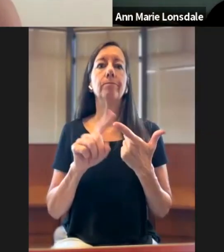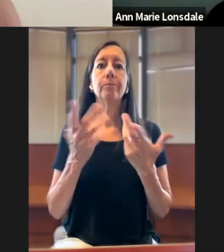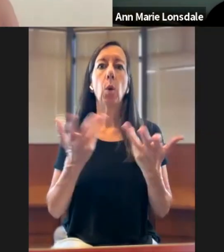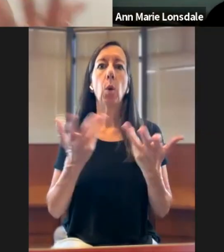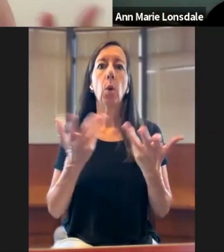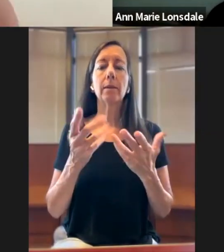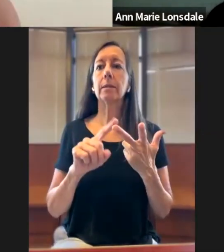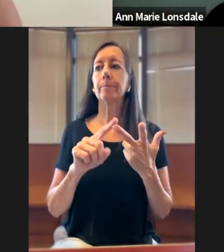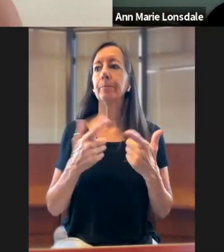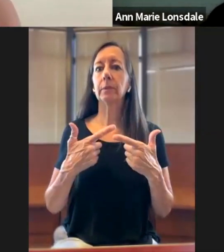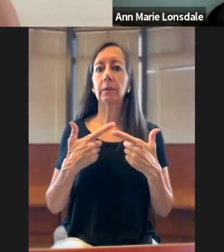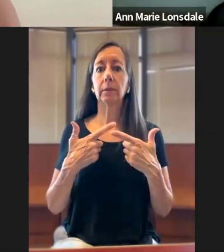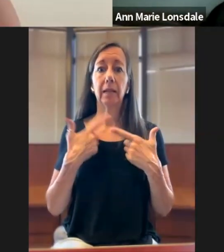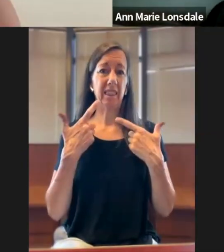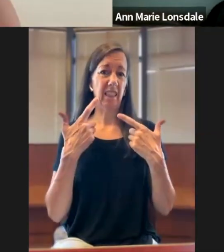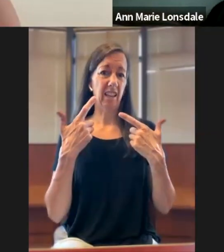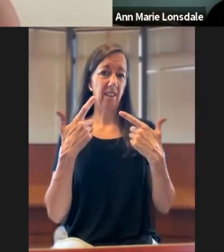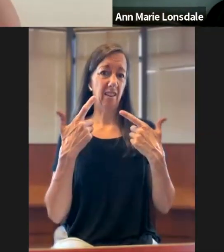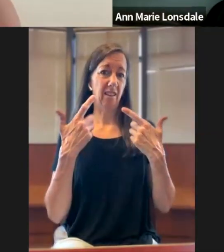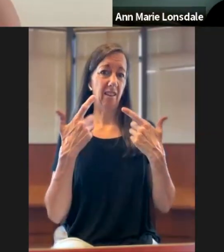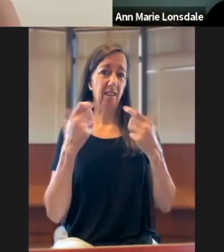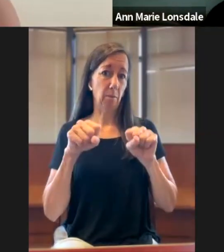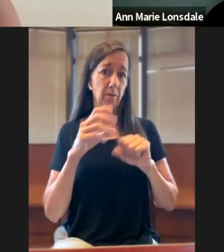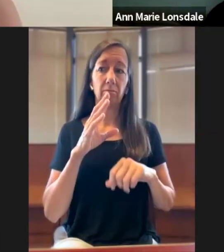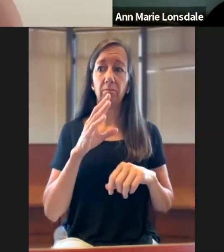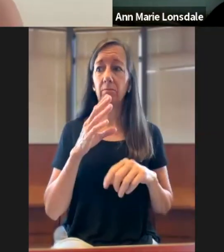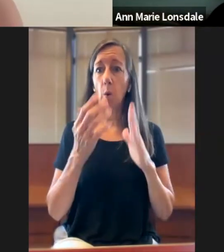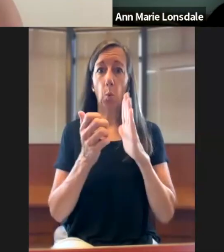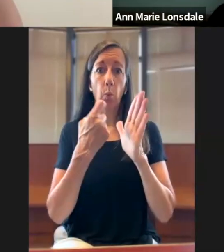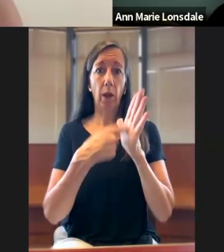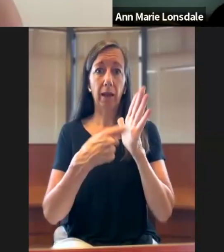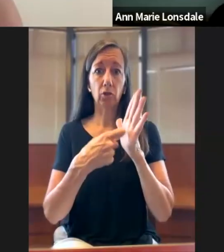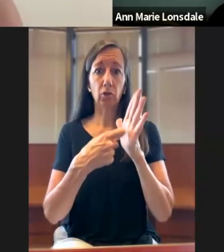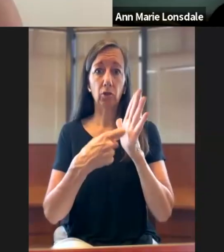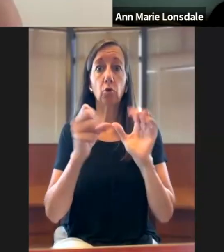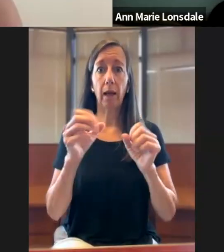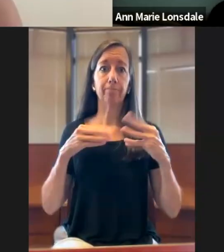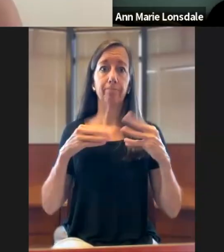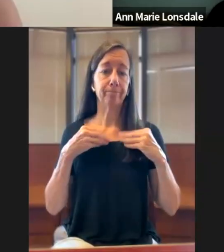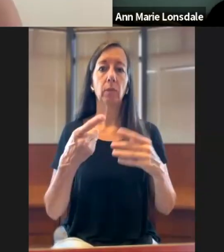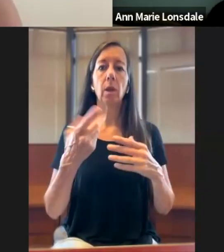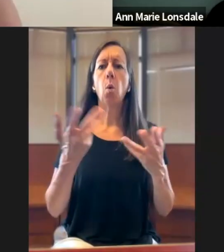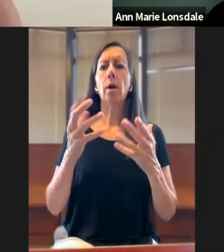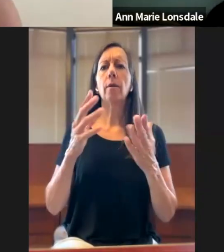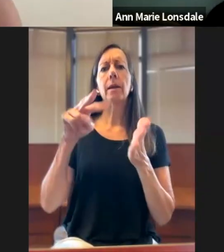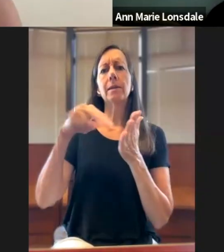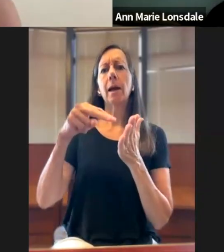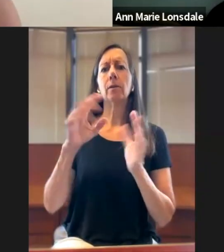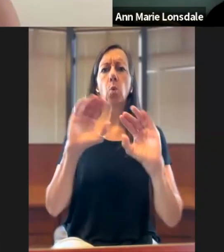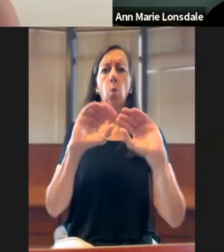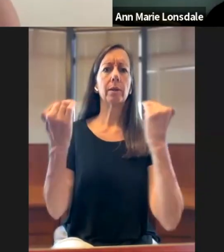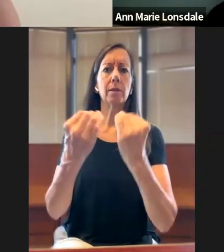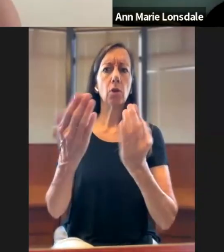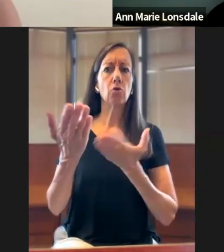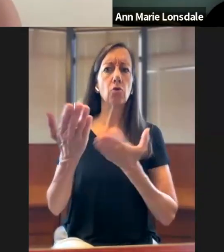that is asserted in NYC, for example? What are the dance organizations recommending around this particular type